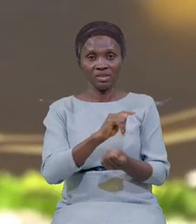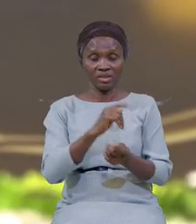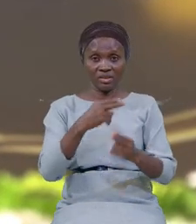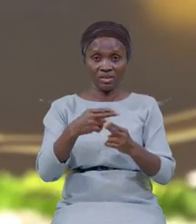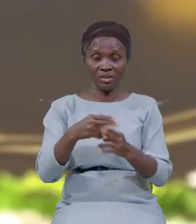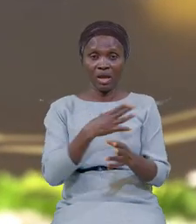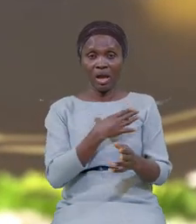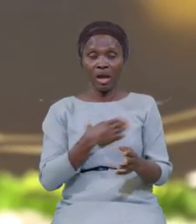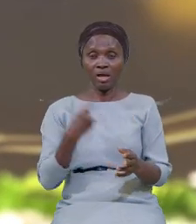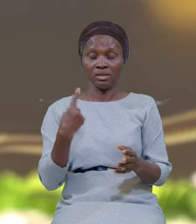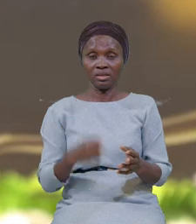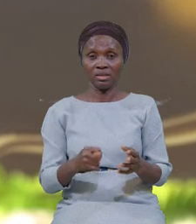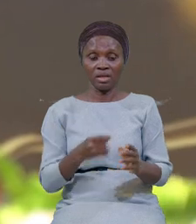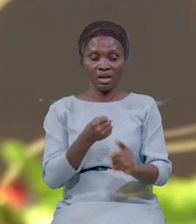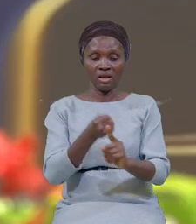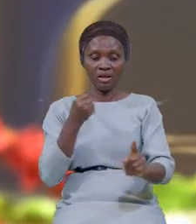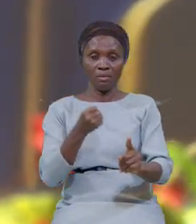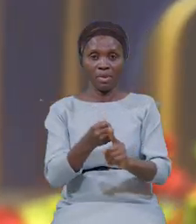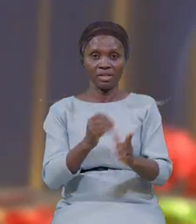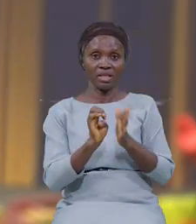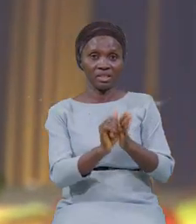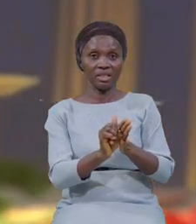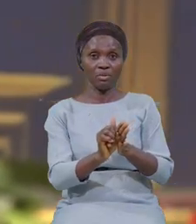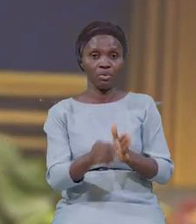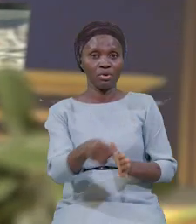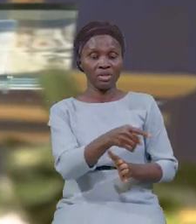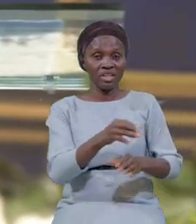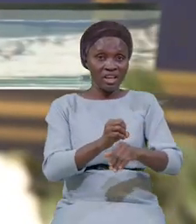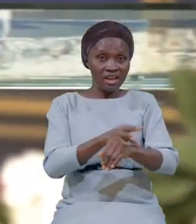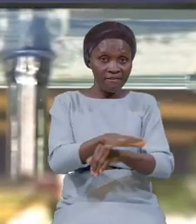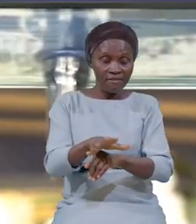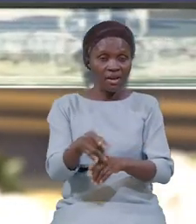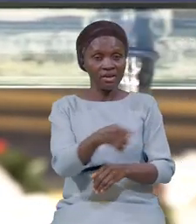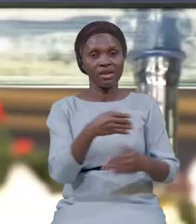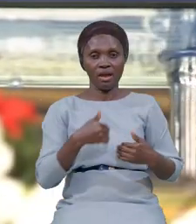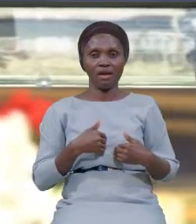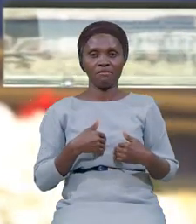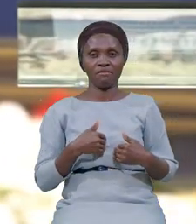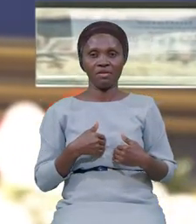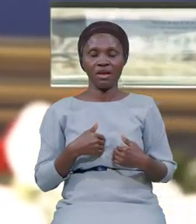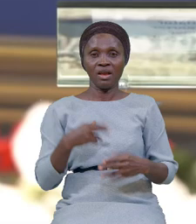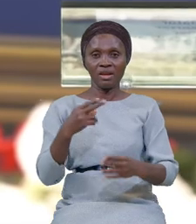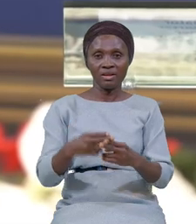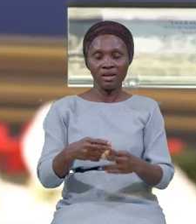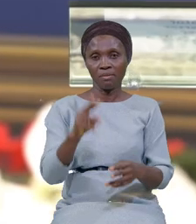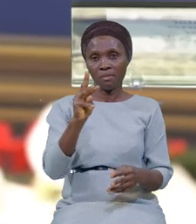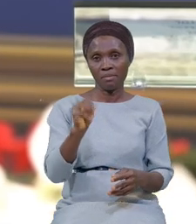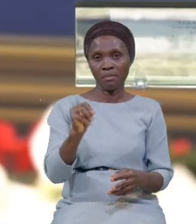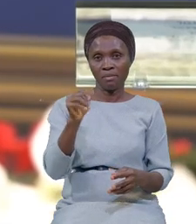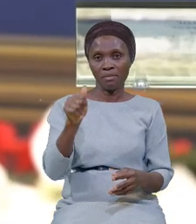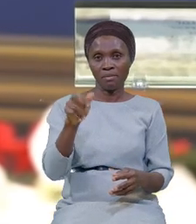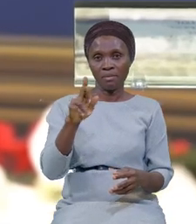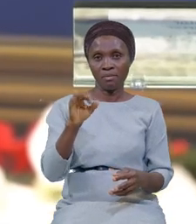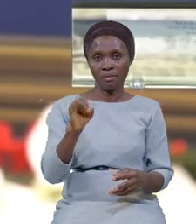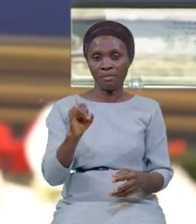impact they had. I refer to them as a Miriam and then a